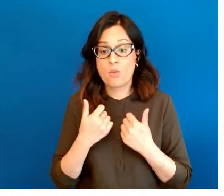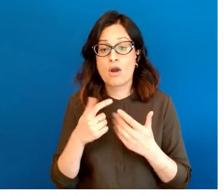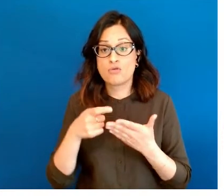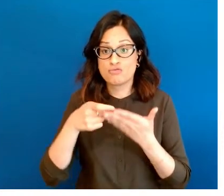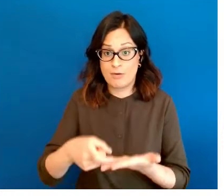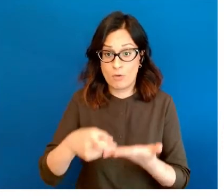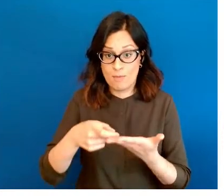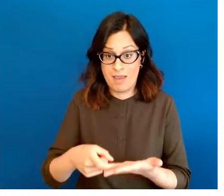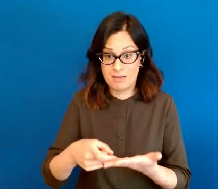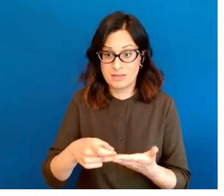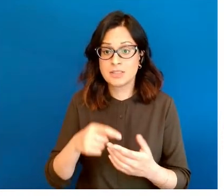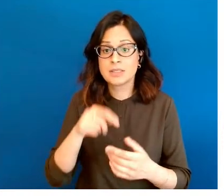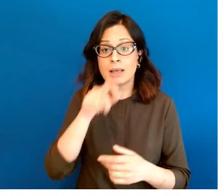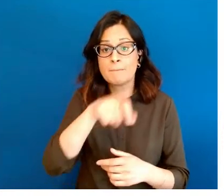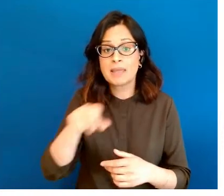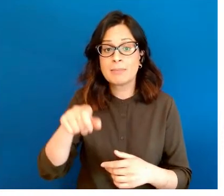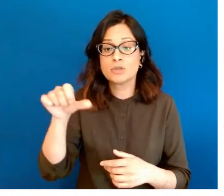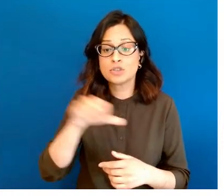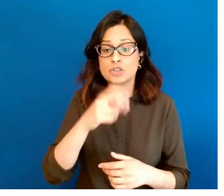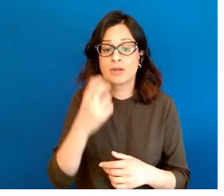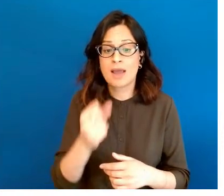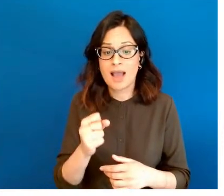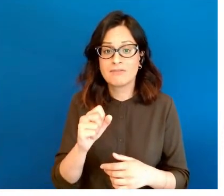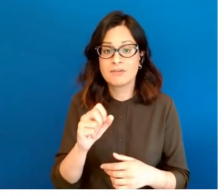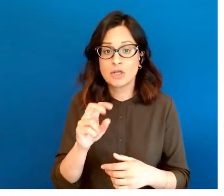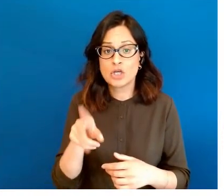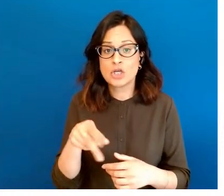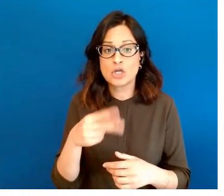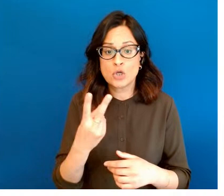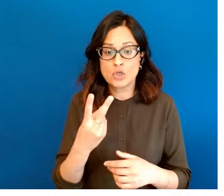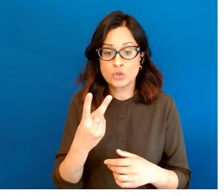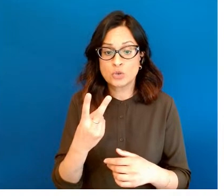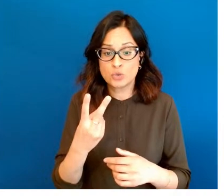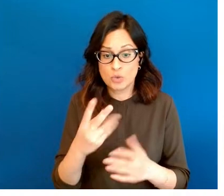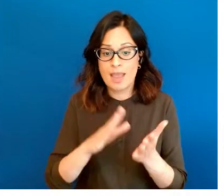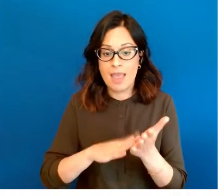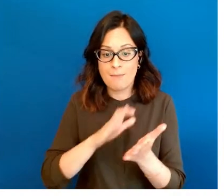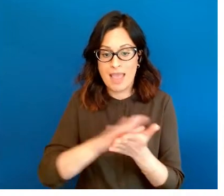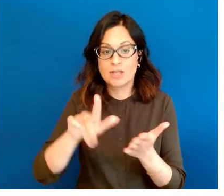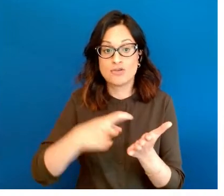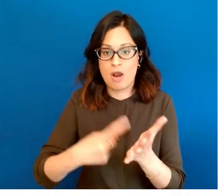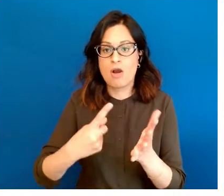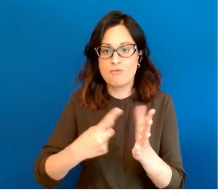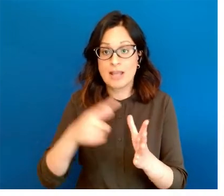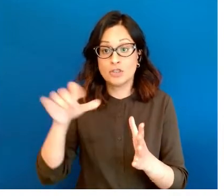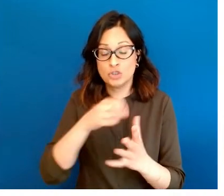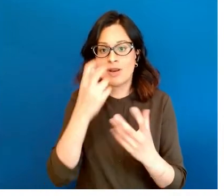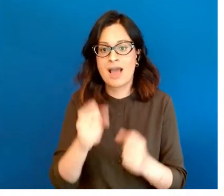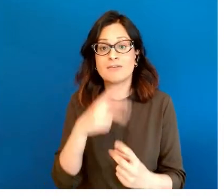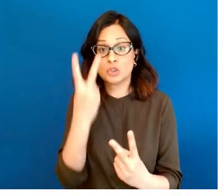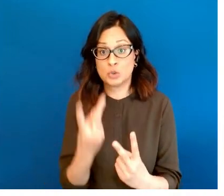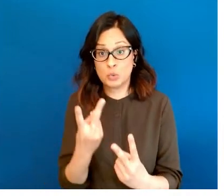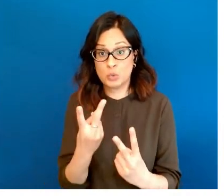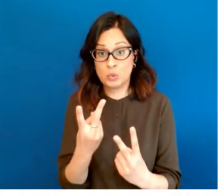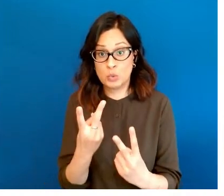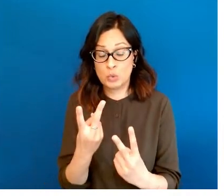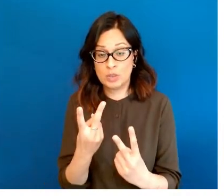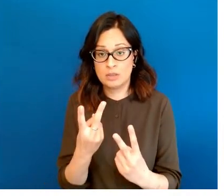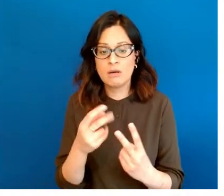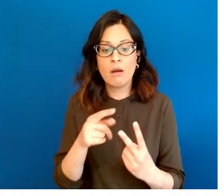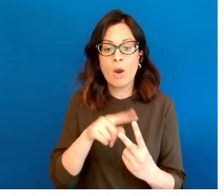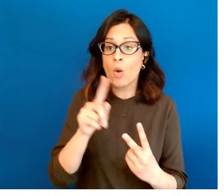have 2 pens. In our allergy society, the BRIAS ACI, we actually recommend that most patients can get away with 1 adrenaline